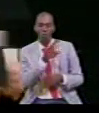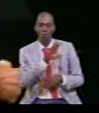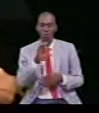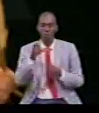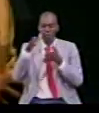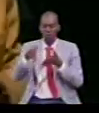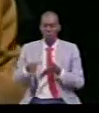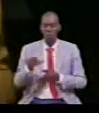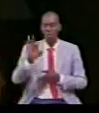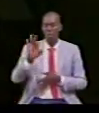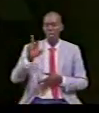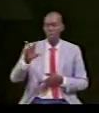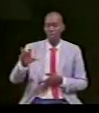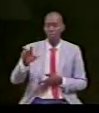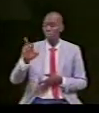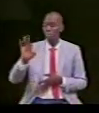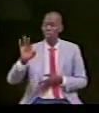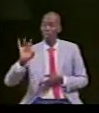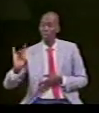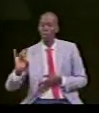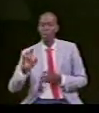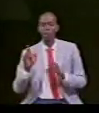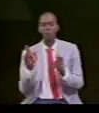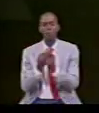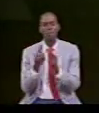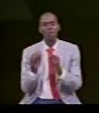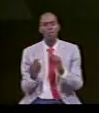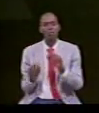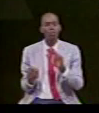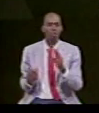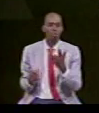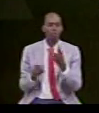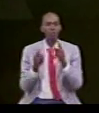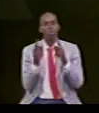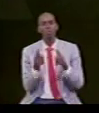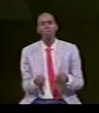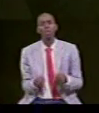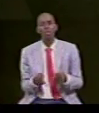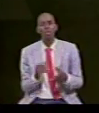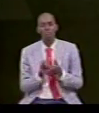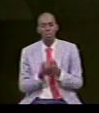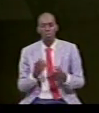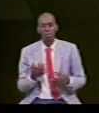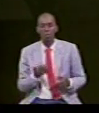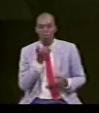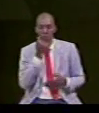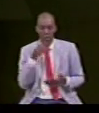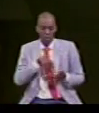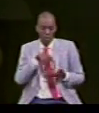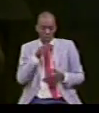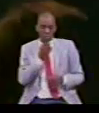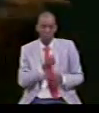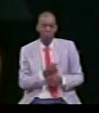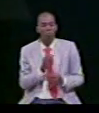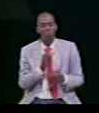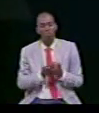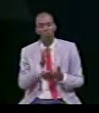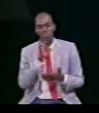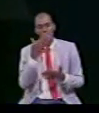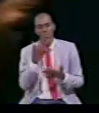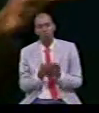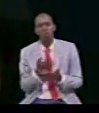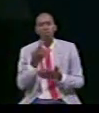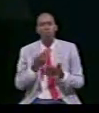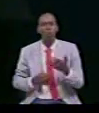you go to the one you offended just this year. Forgive me. He forgives you. That's good. About the one